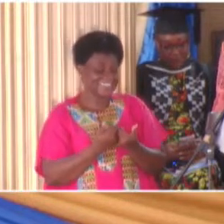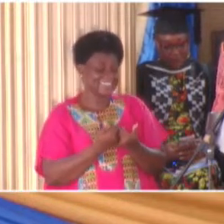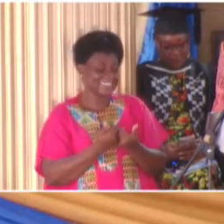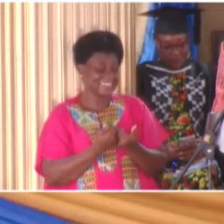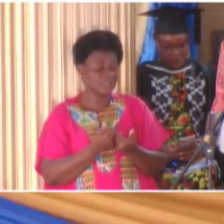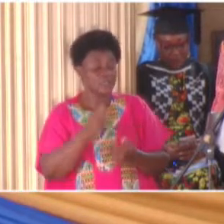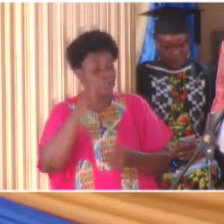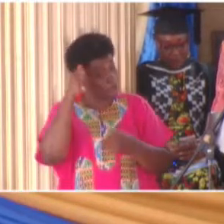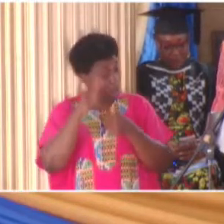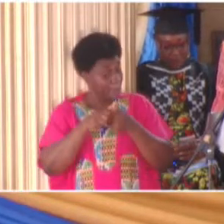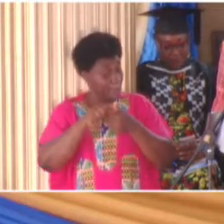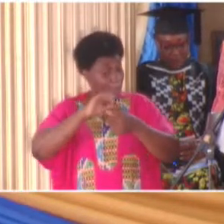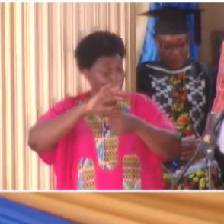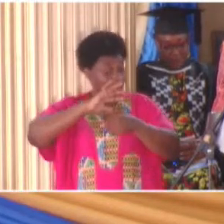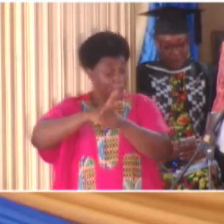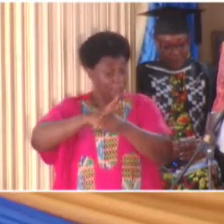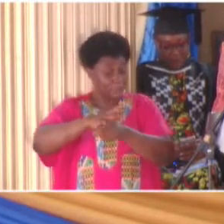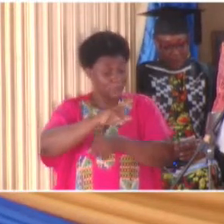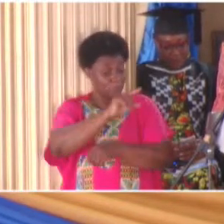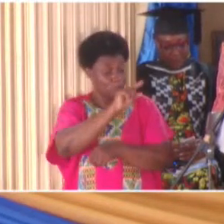the